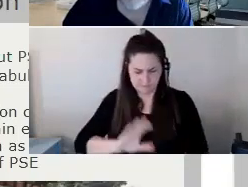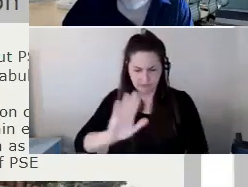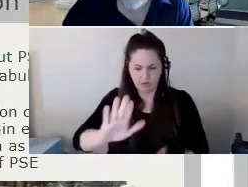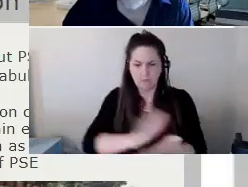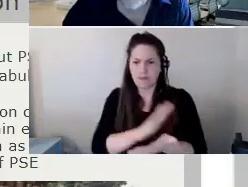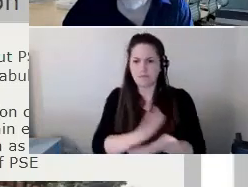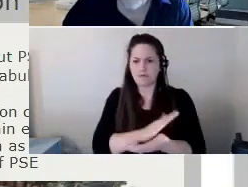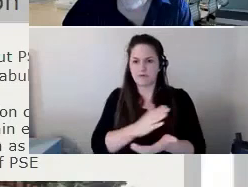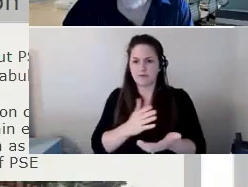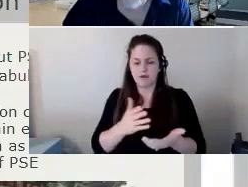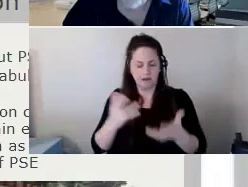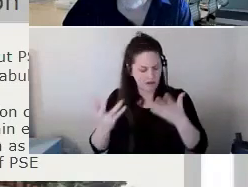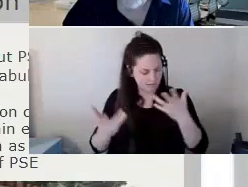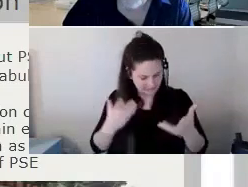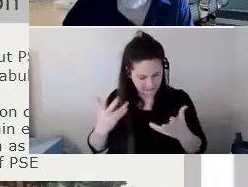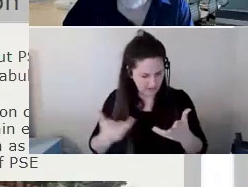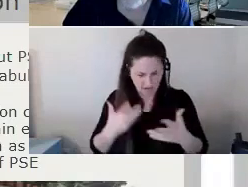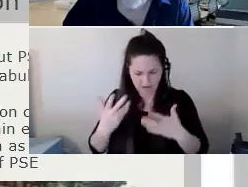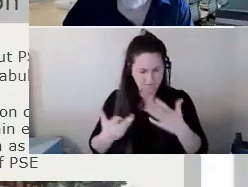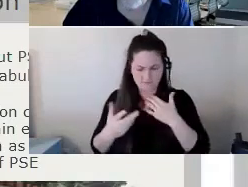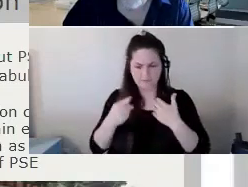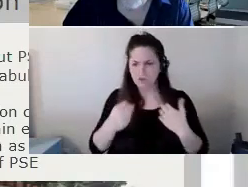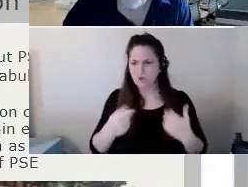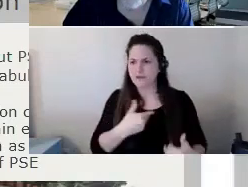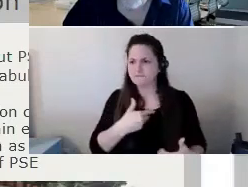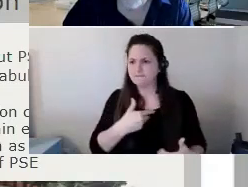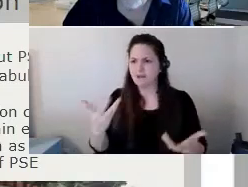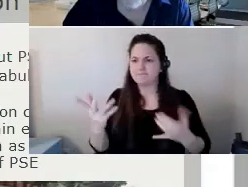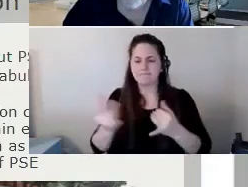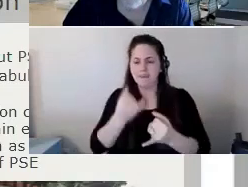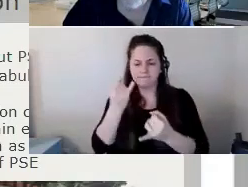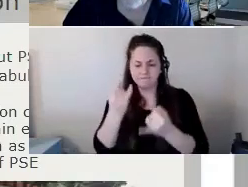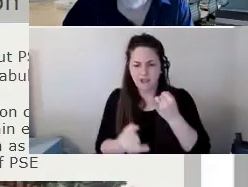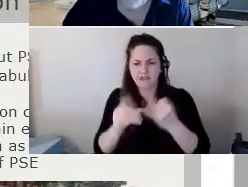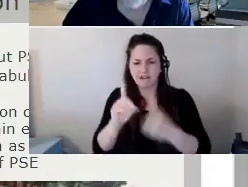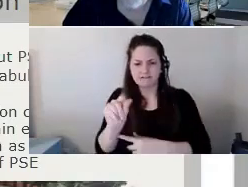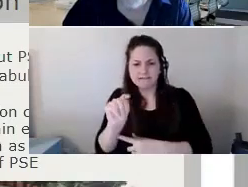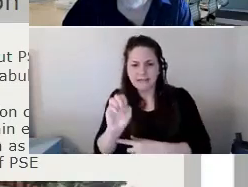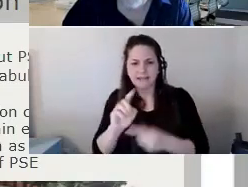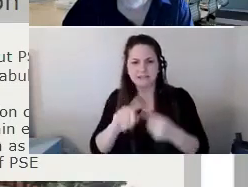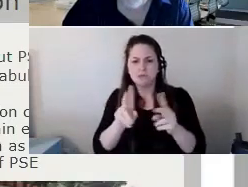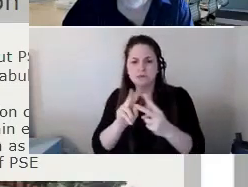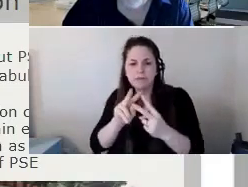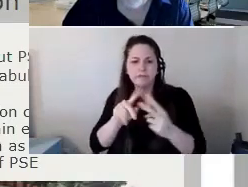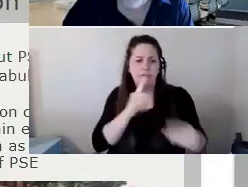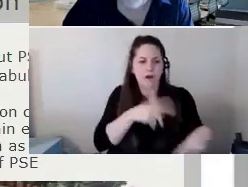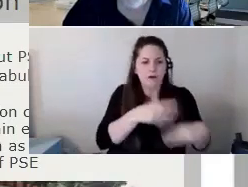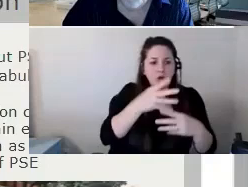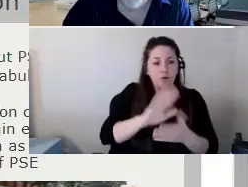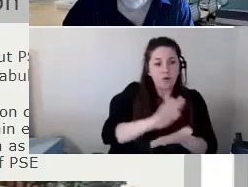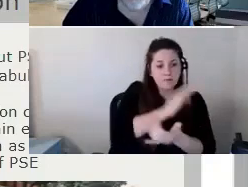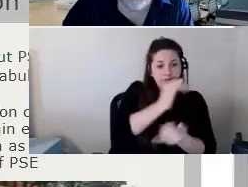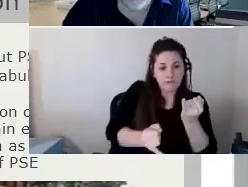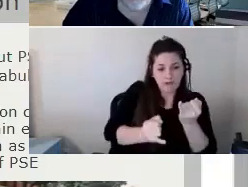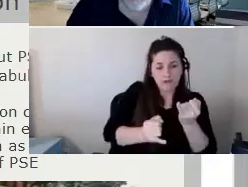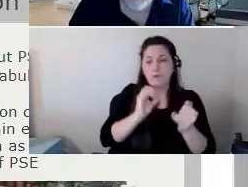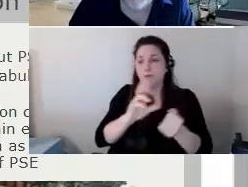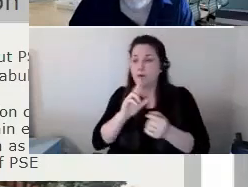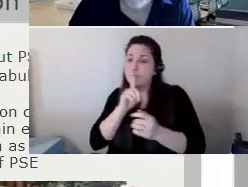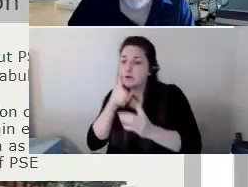NOAA, you have a final date to either upload a final paper or your original